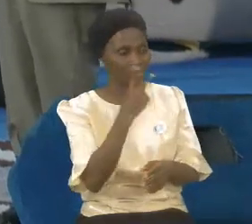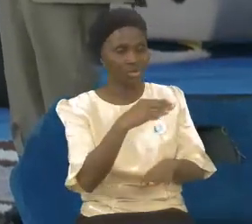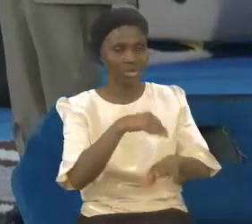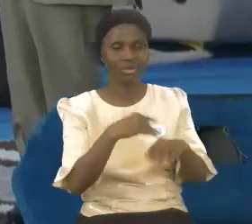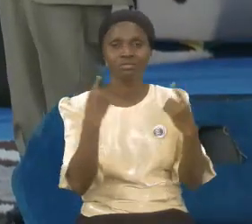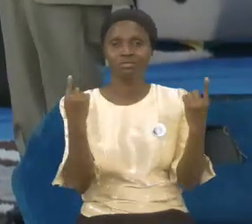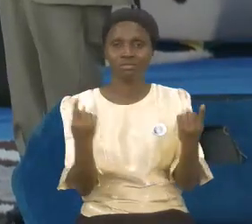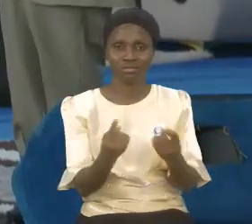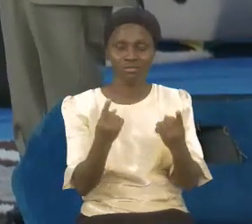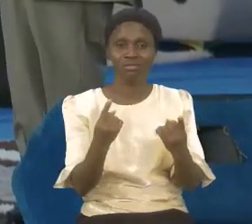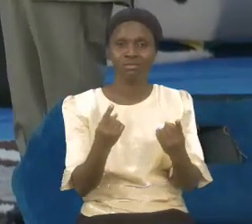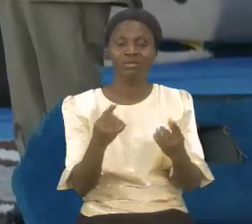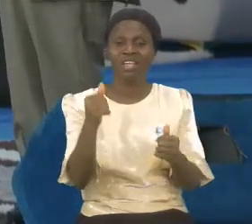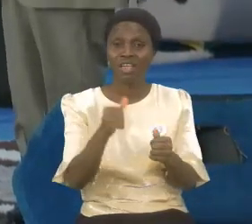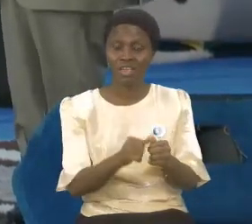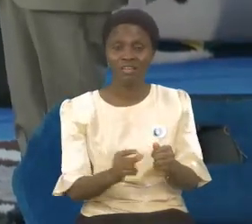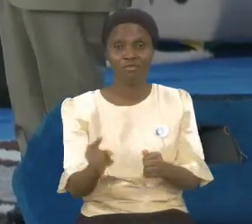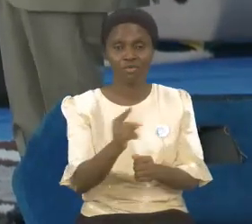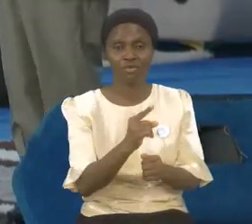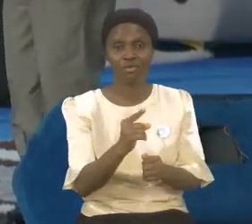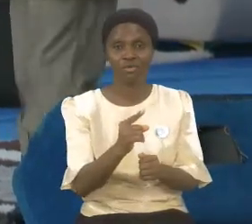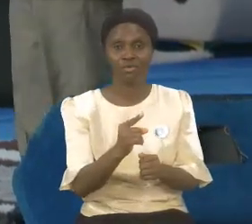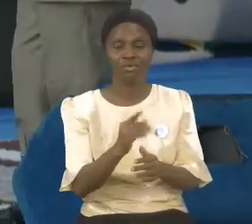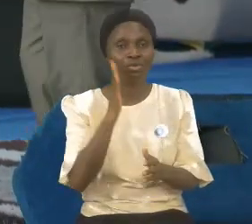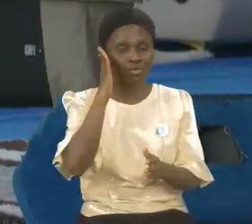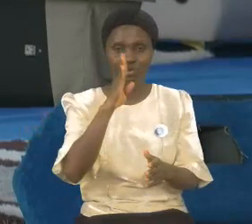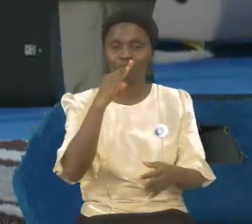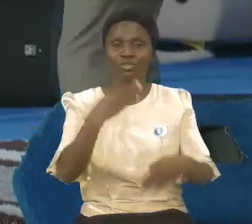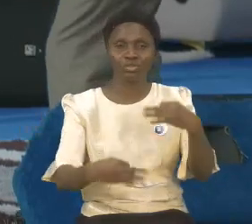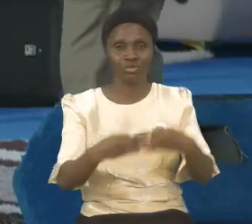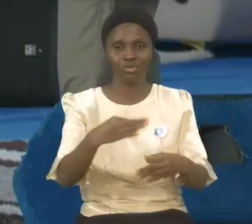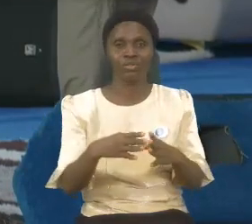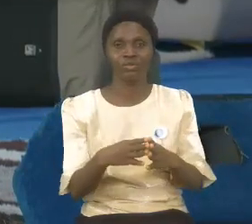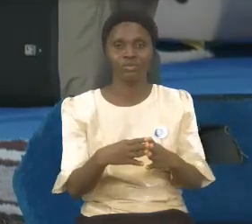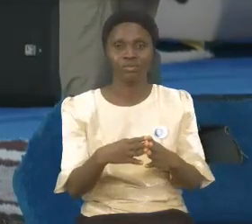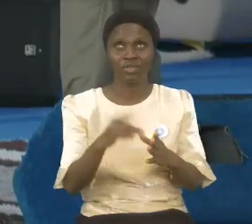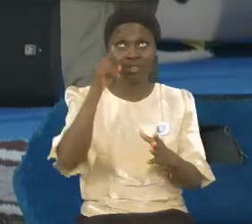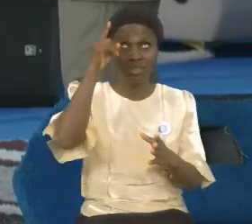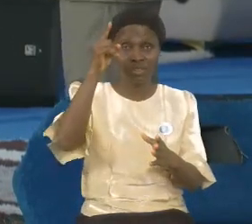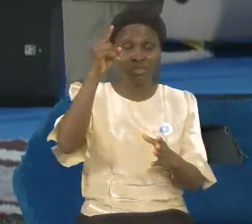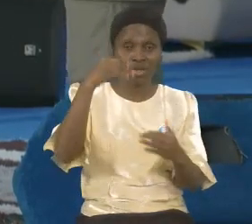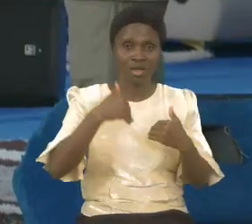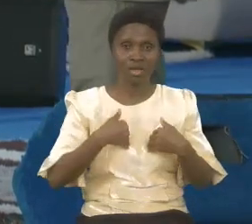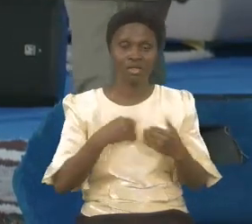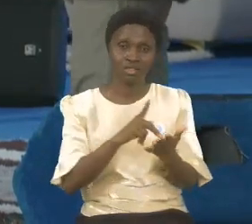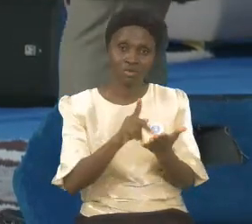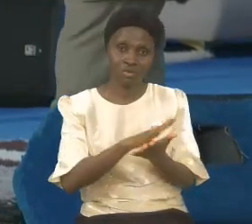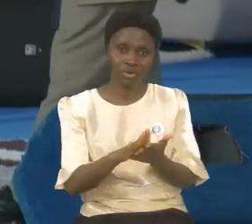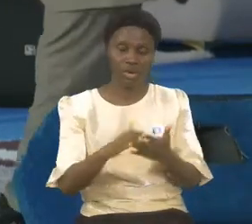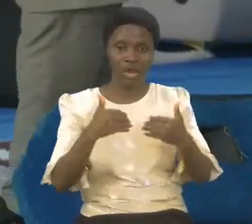iniquity. Everyone will be judged. He has purity, he has power, he